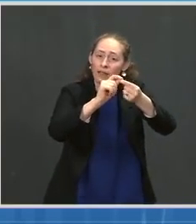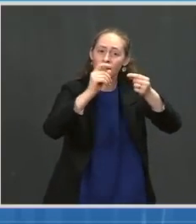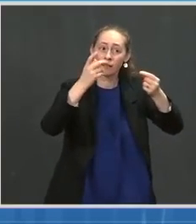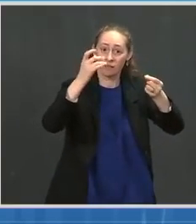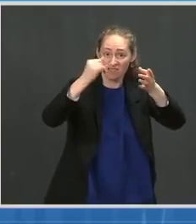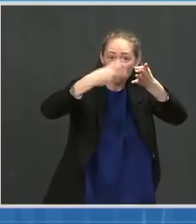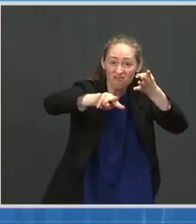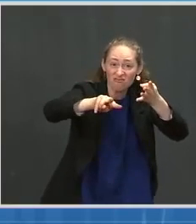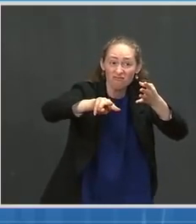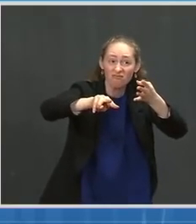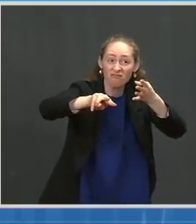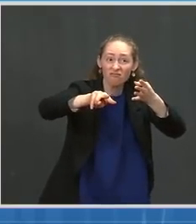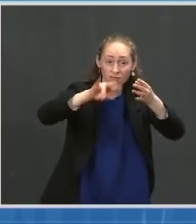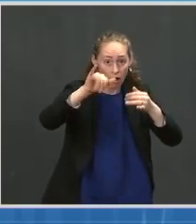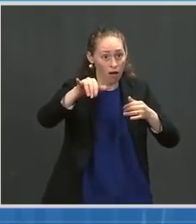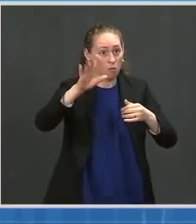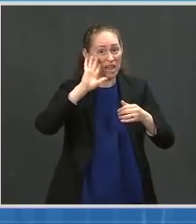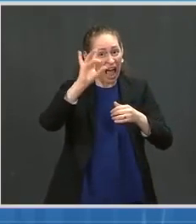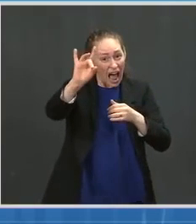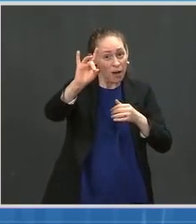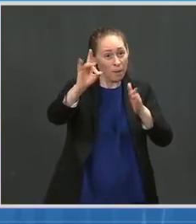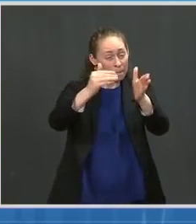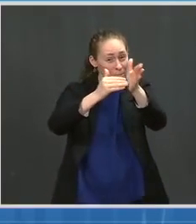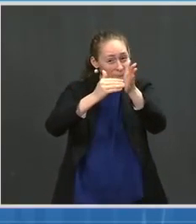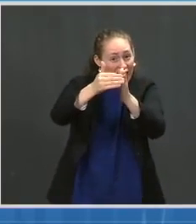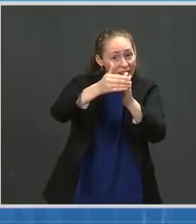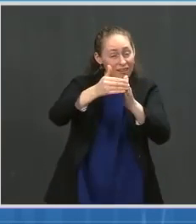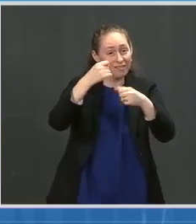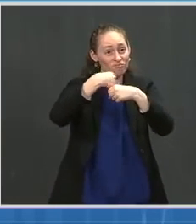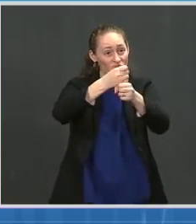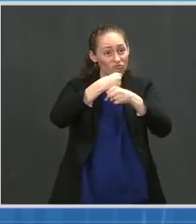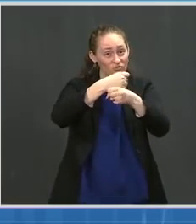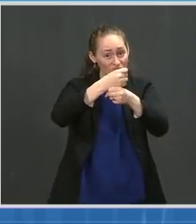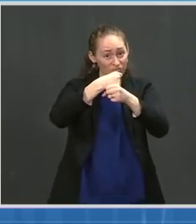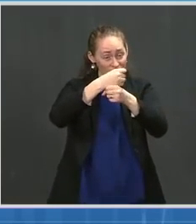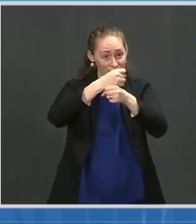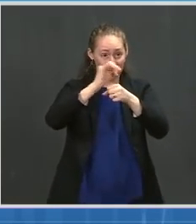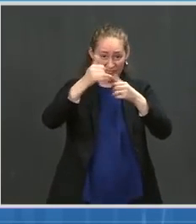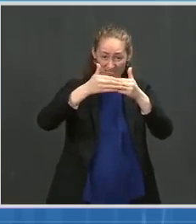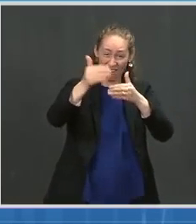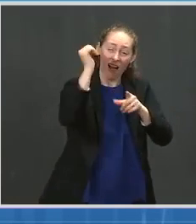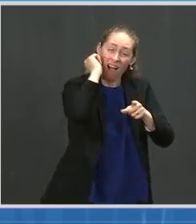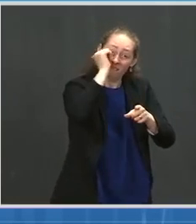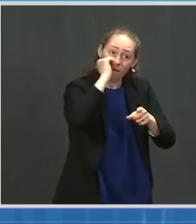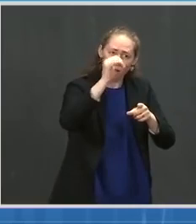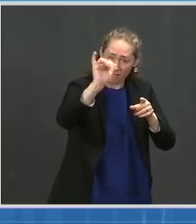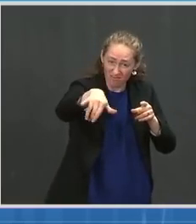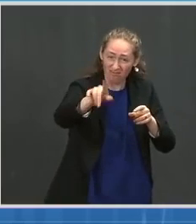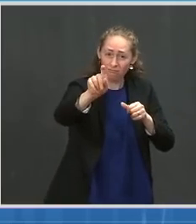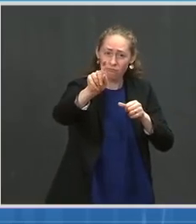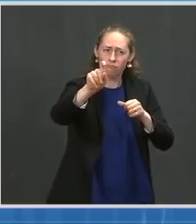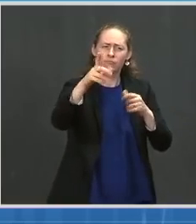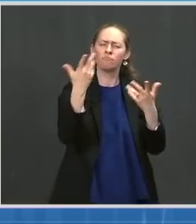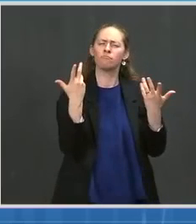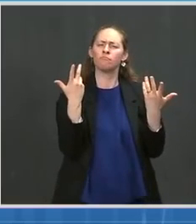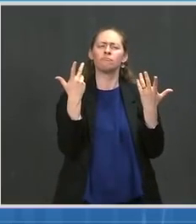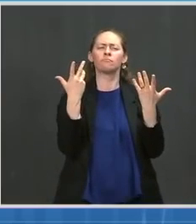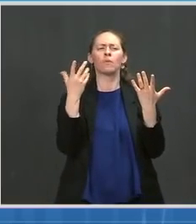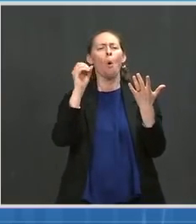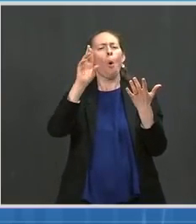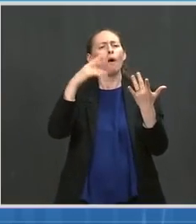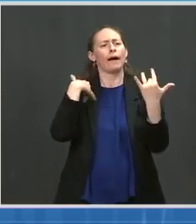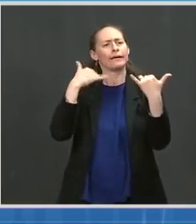getting to those 8 weekly doses? And when do you think there will be that FDA